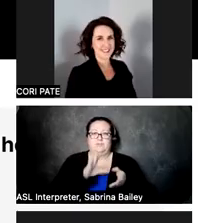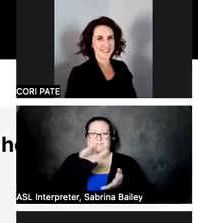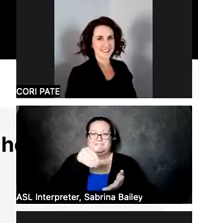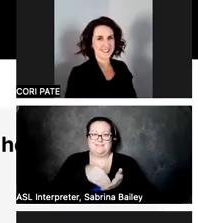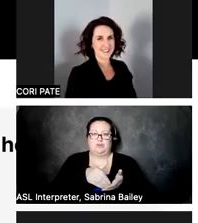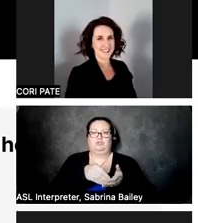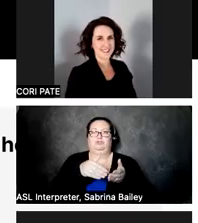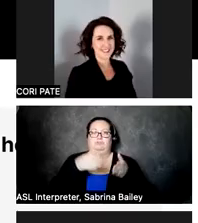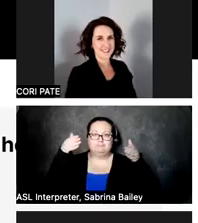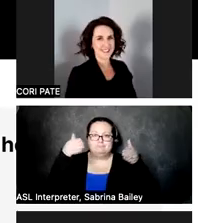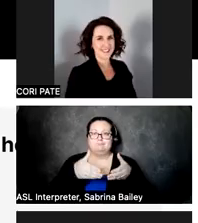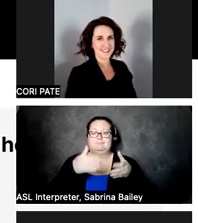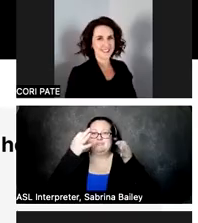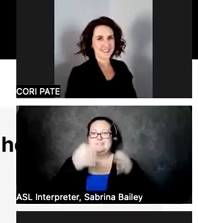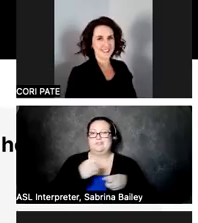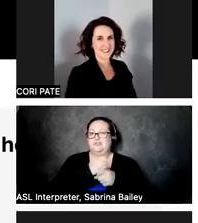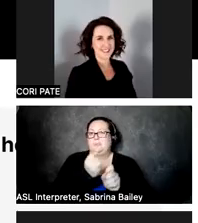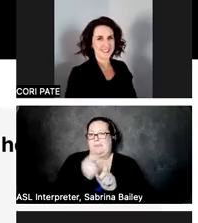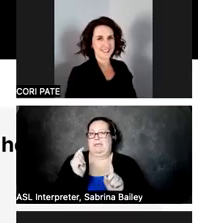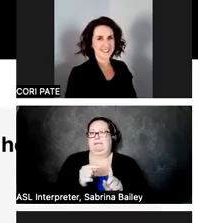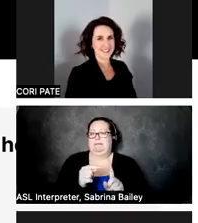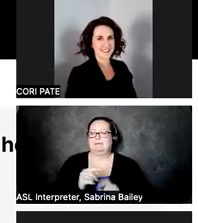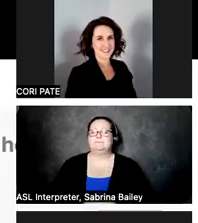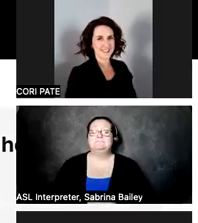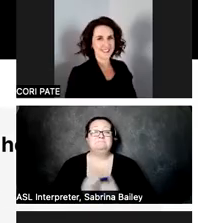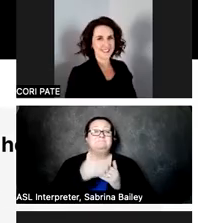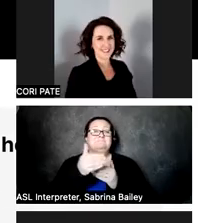that. You're welcome. Next slide, please.